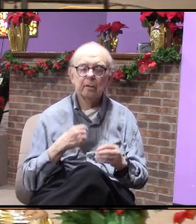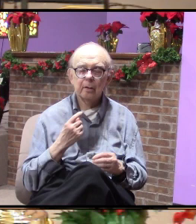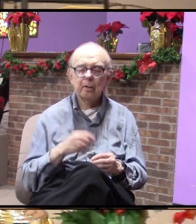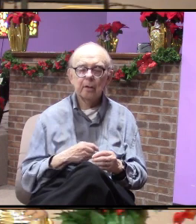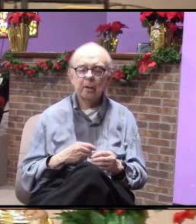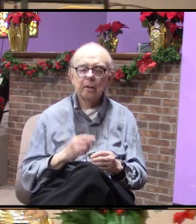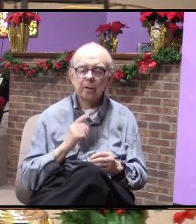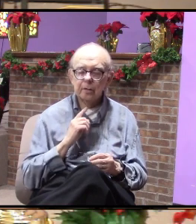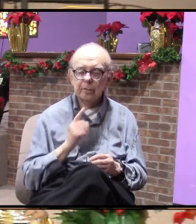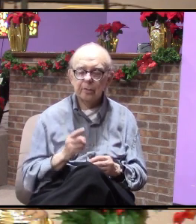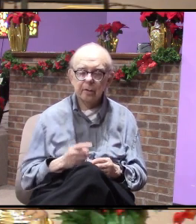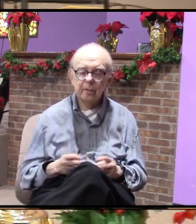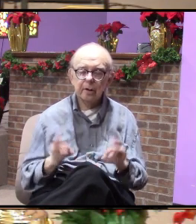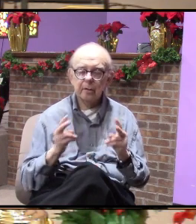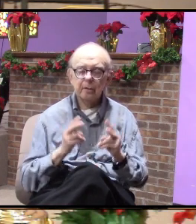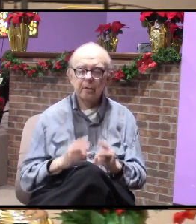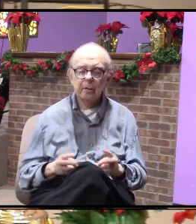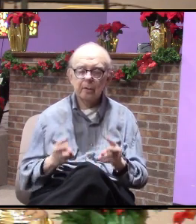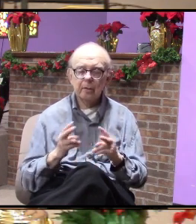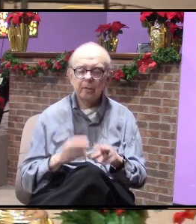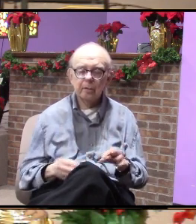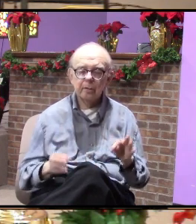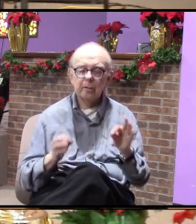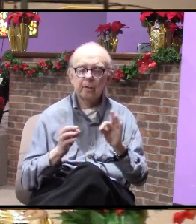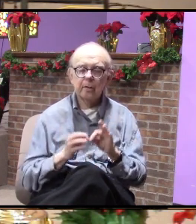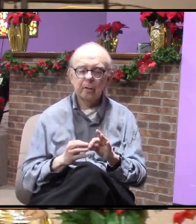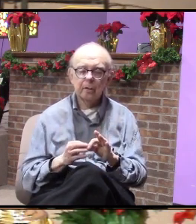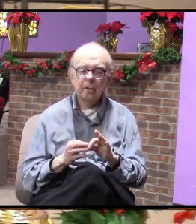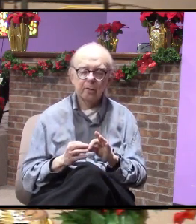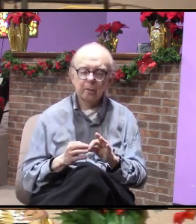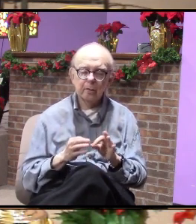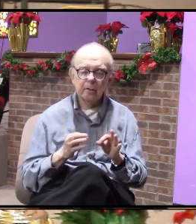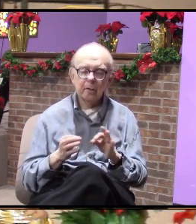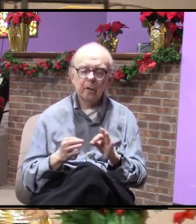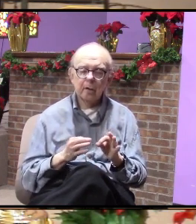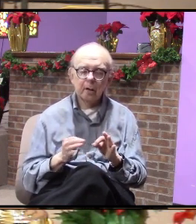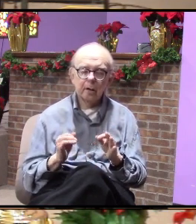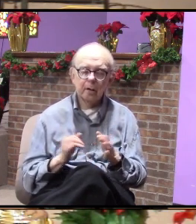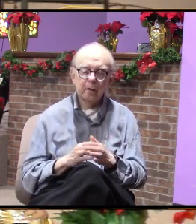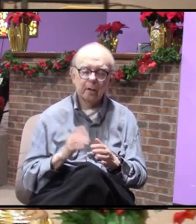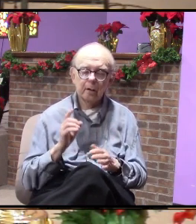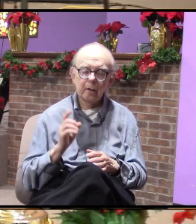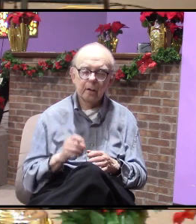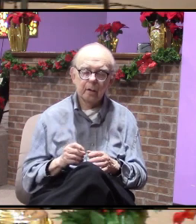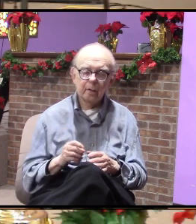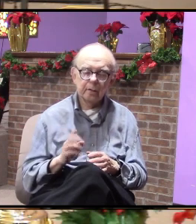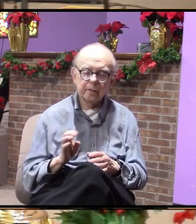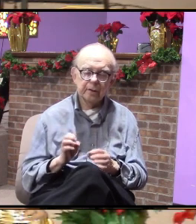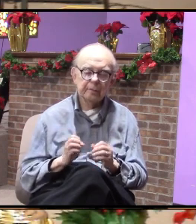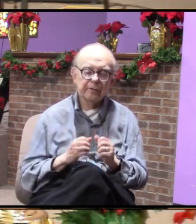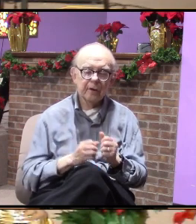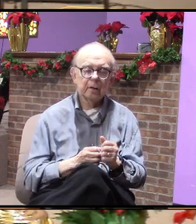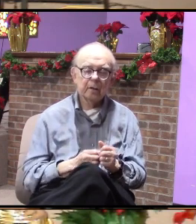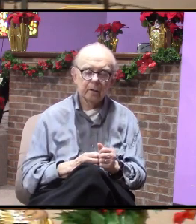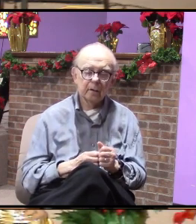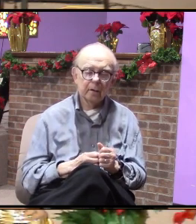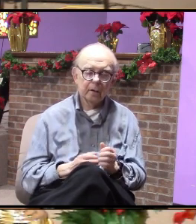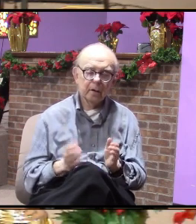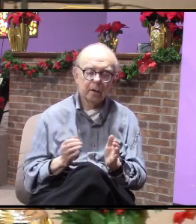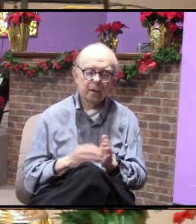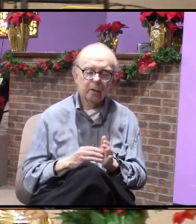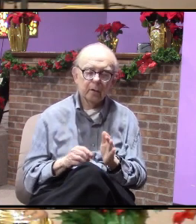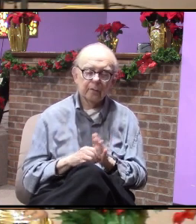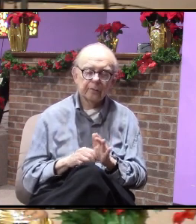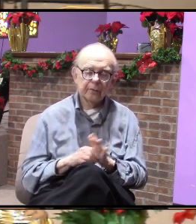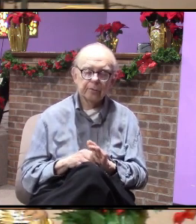some very, very important instructions that need to be followed. Go back to verse